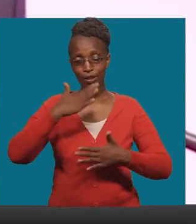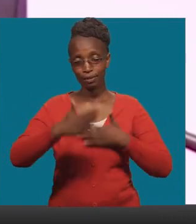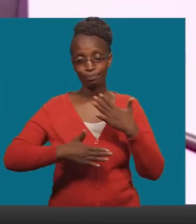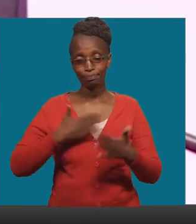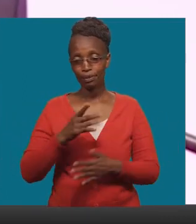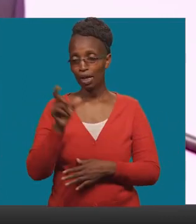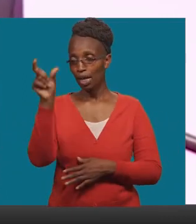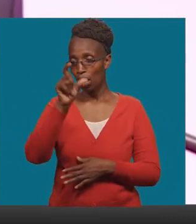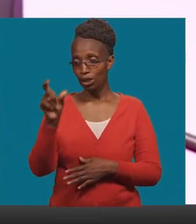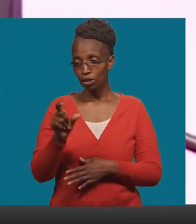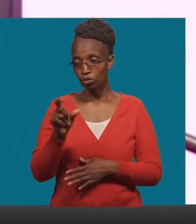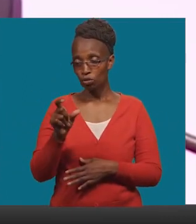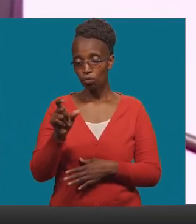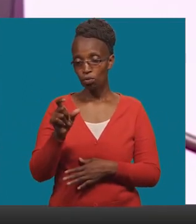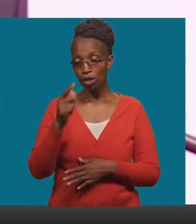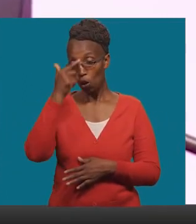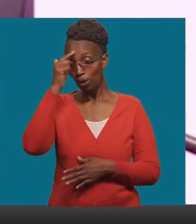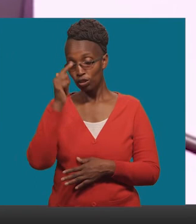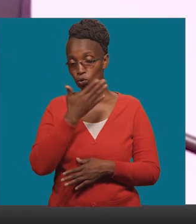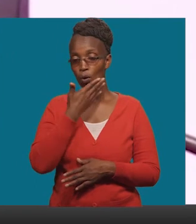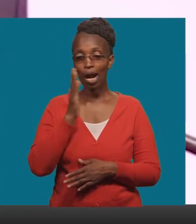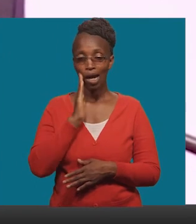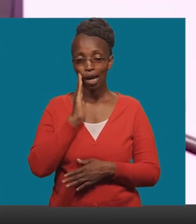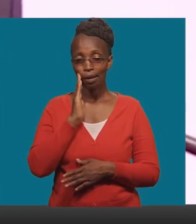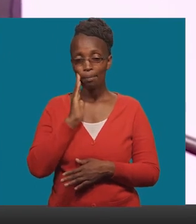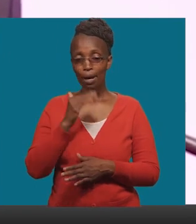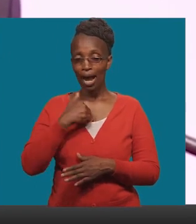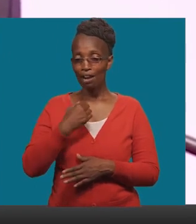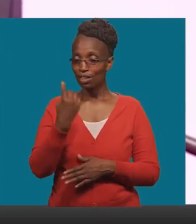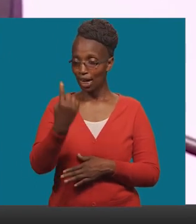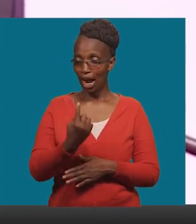for people to appreciate the original color of the wall